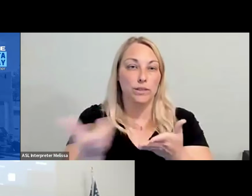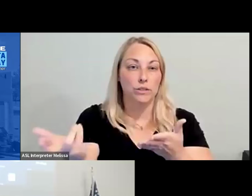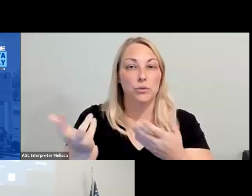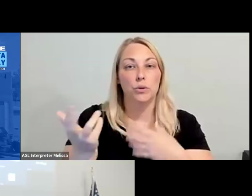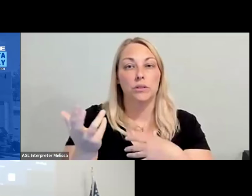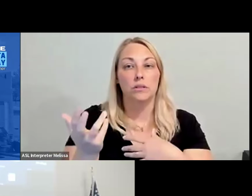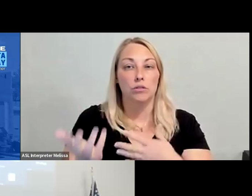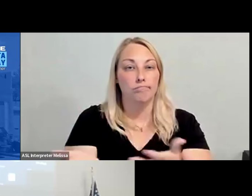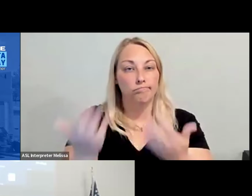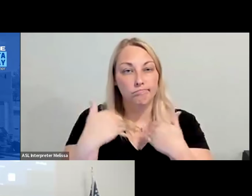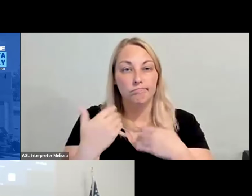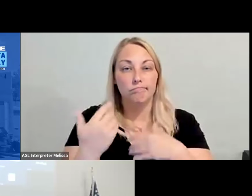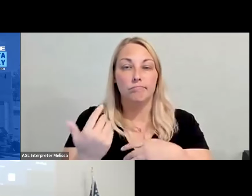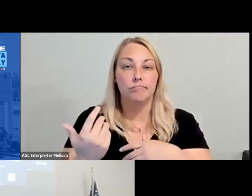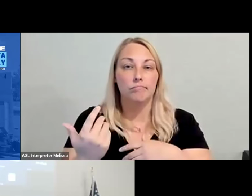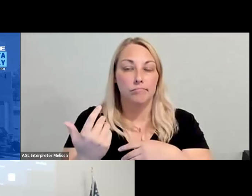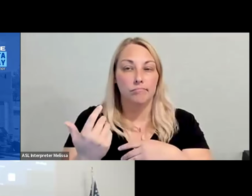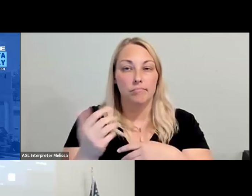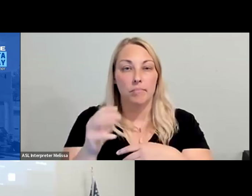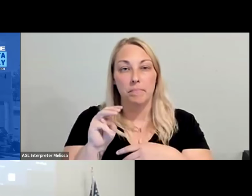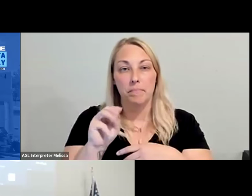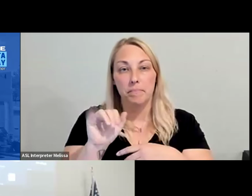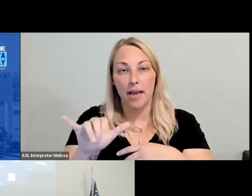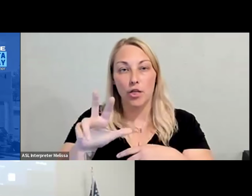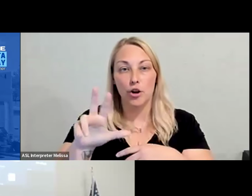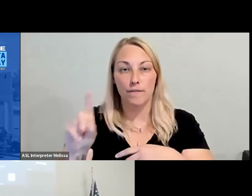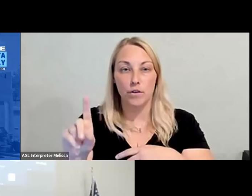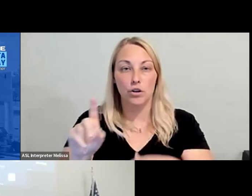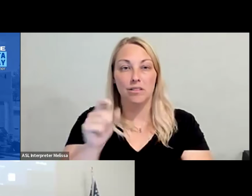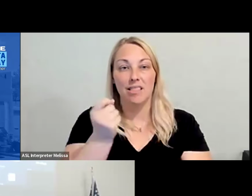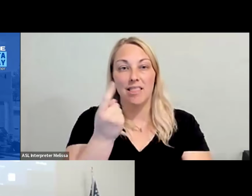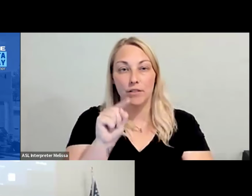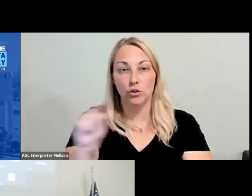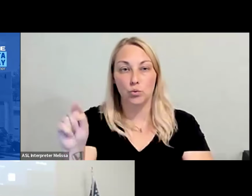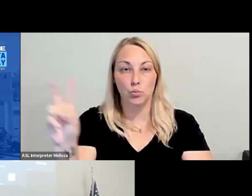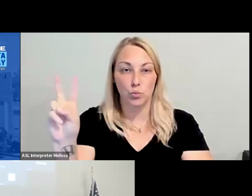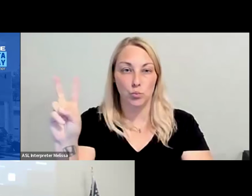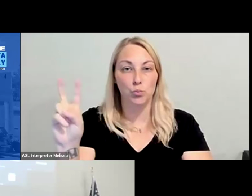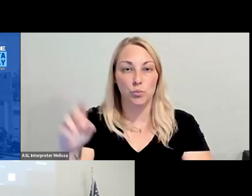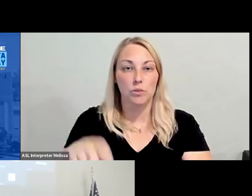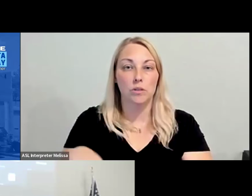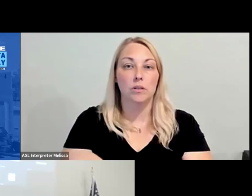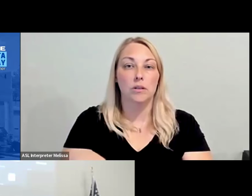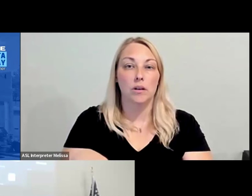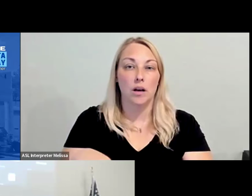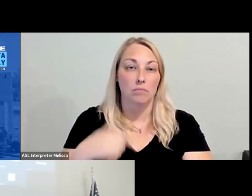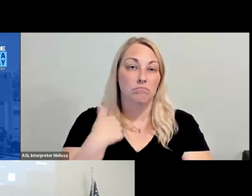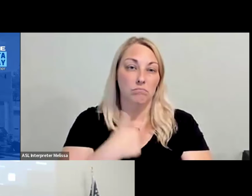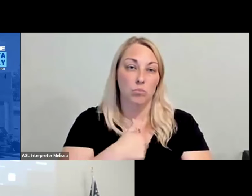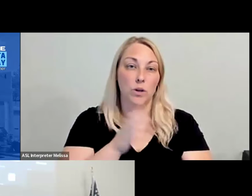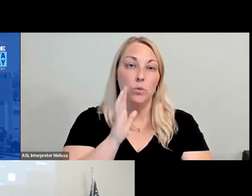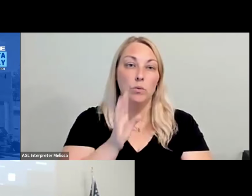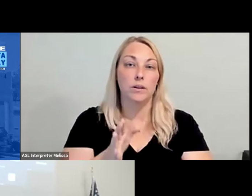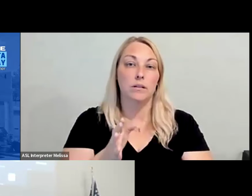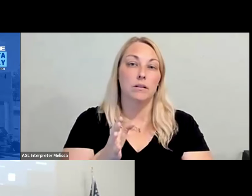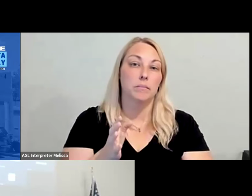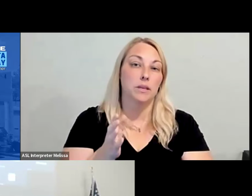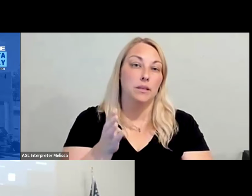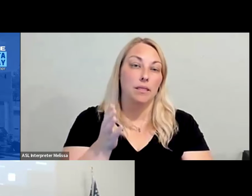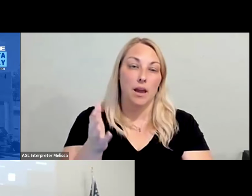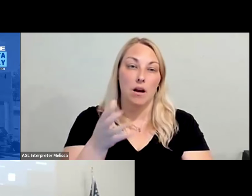So feel free to stop by on Saturday, May 31st from 11 a.m. to 2 p.m. We will be out there, and just